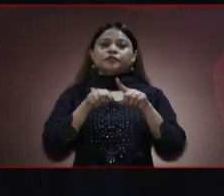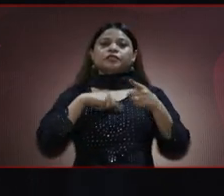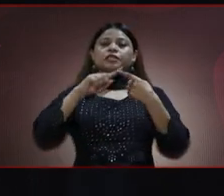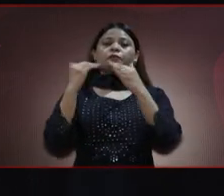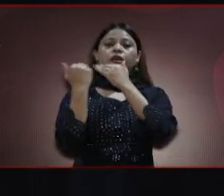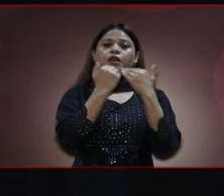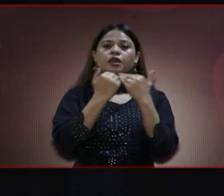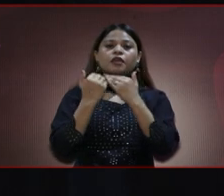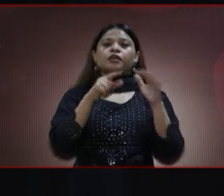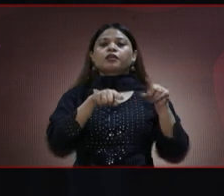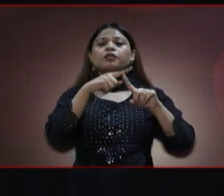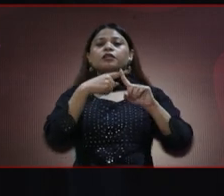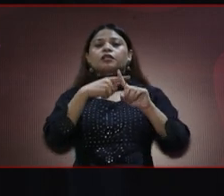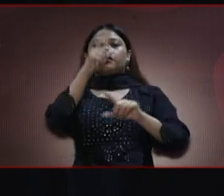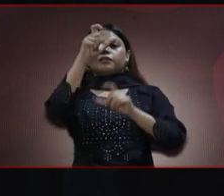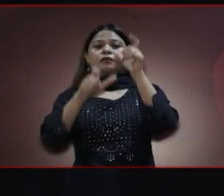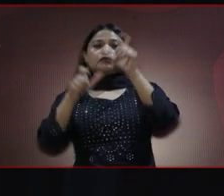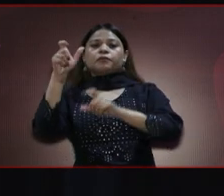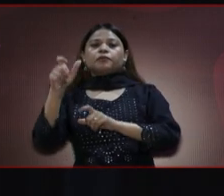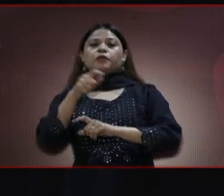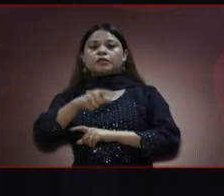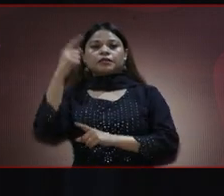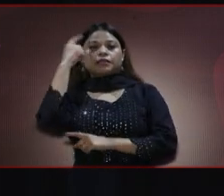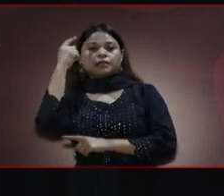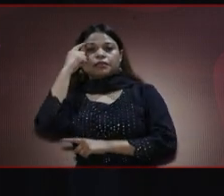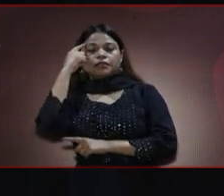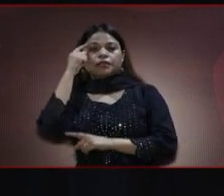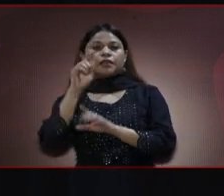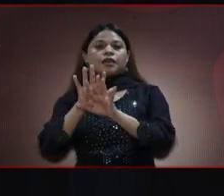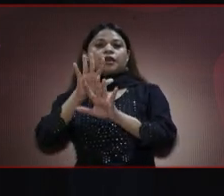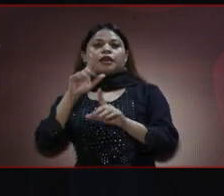populace, one that is capable of critical thinking and innovation.